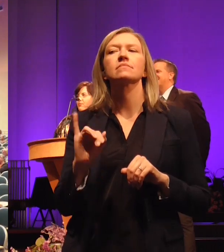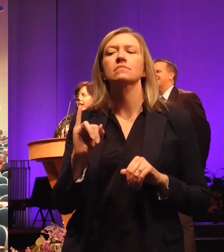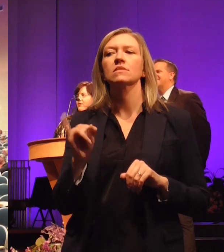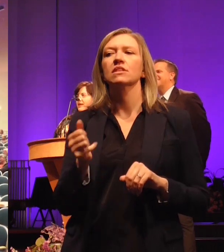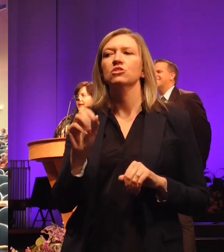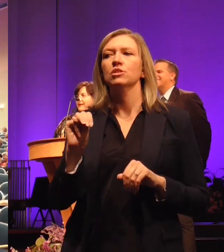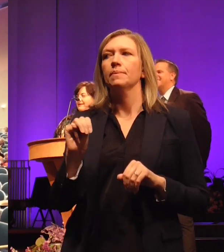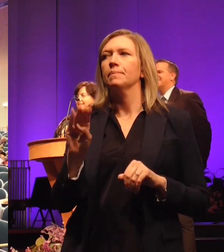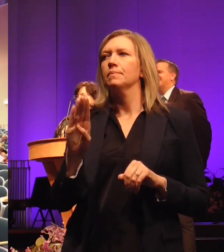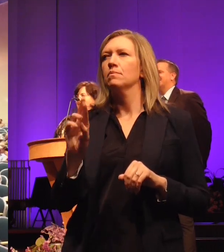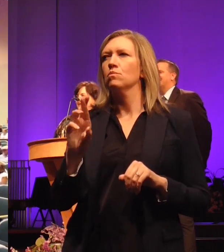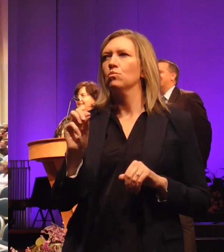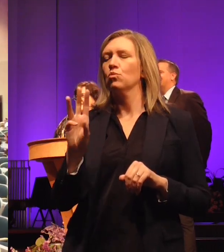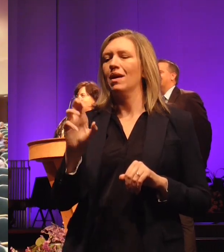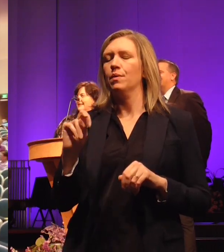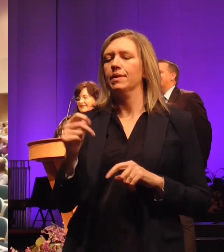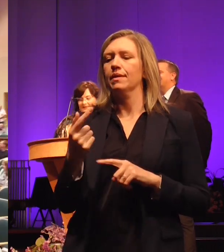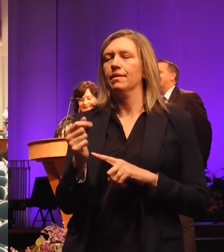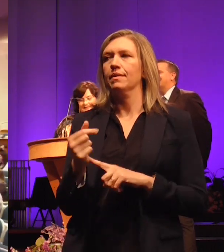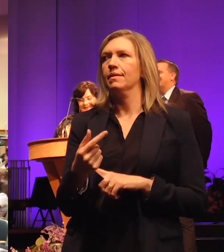Jim Browning,